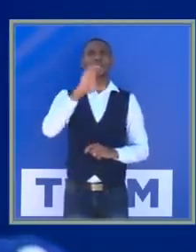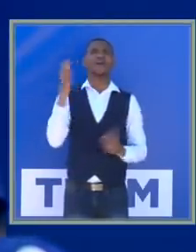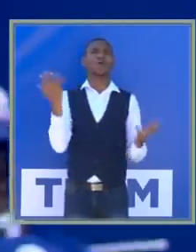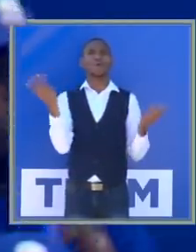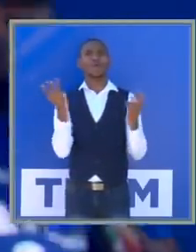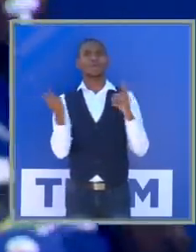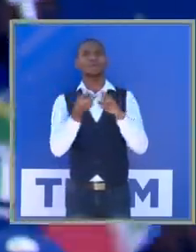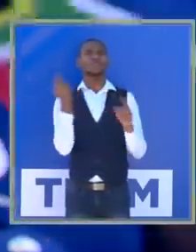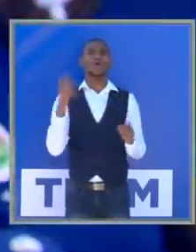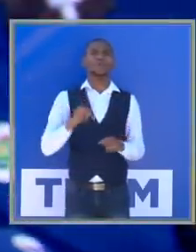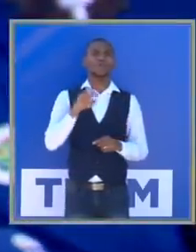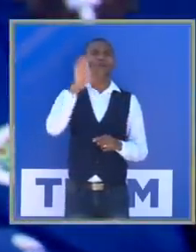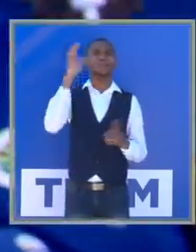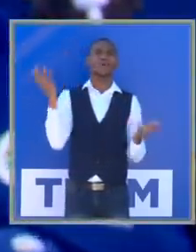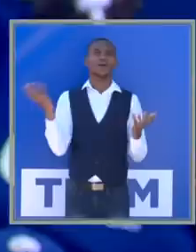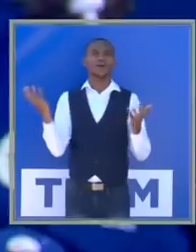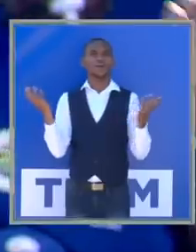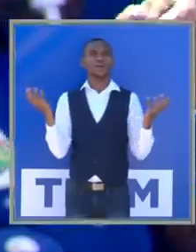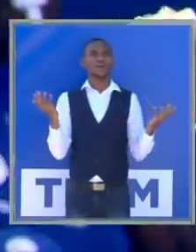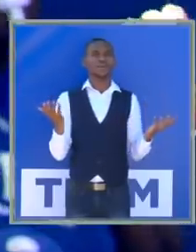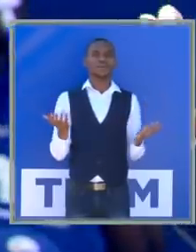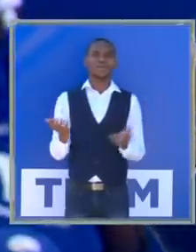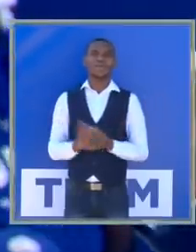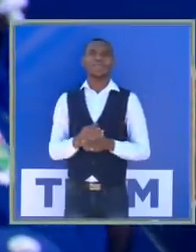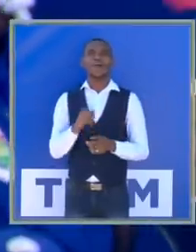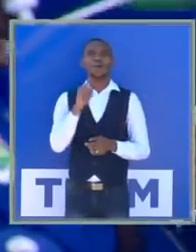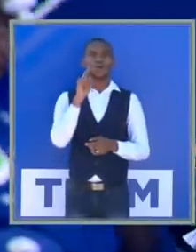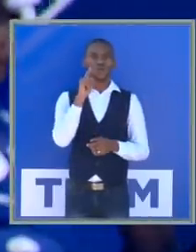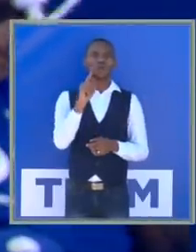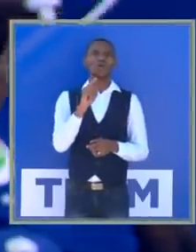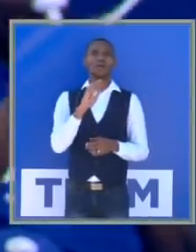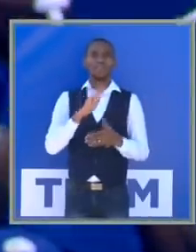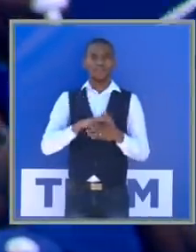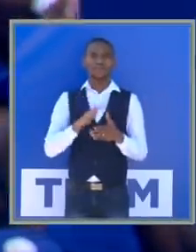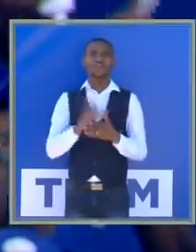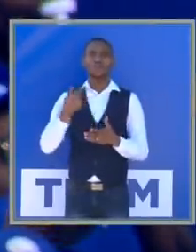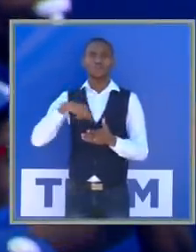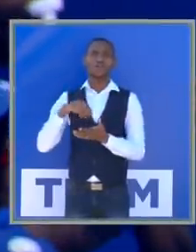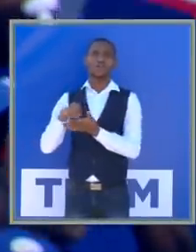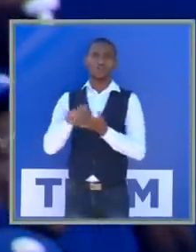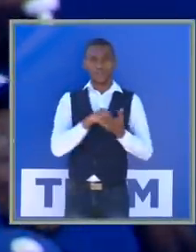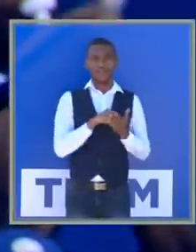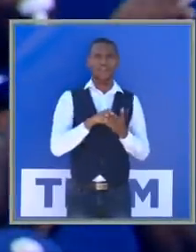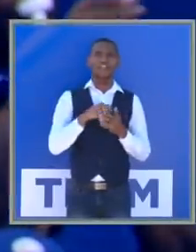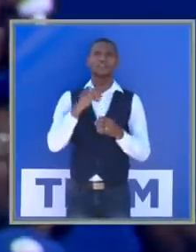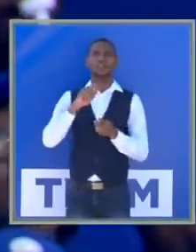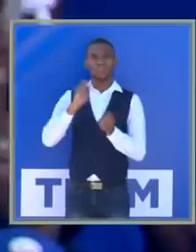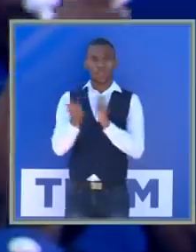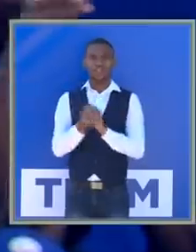in North Cape. Yes. You are the reason we're going to bring change in